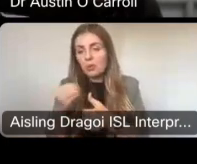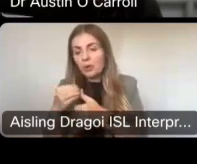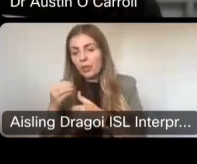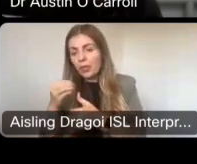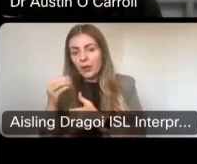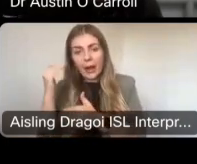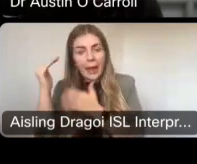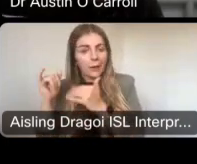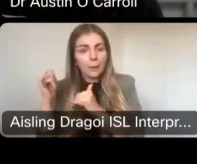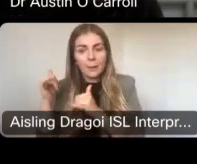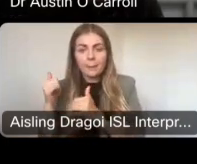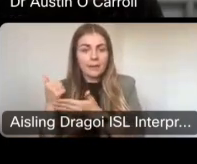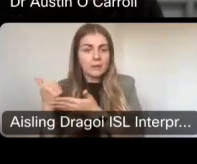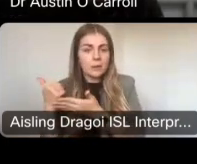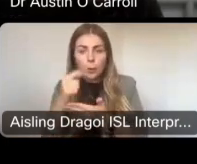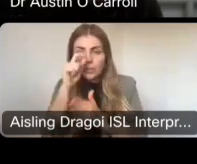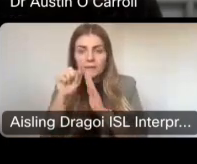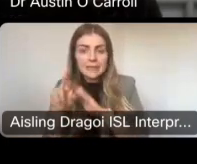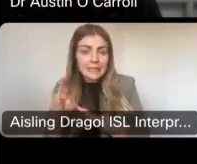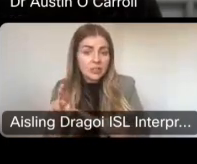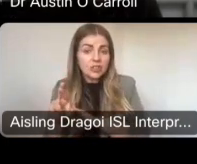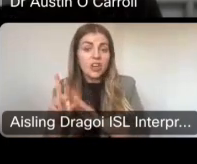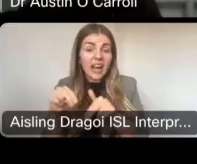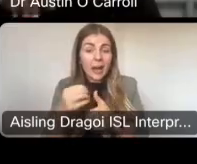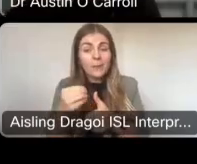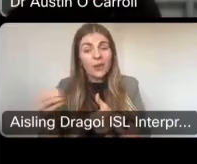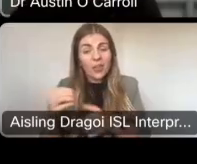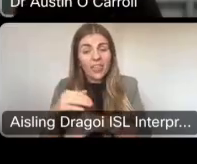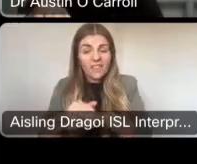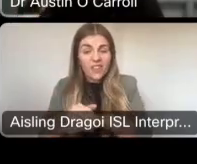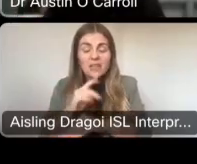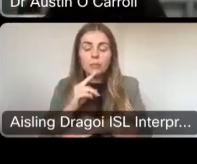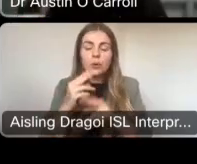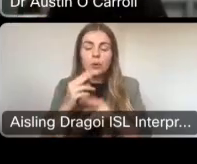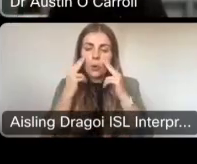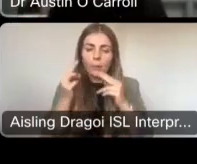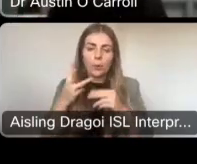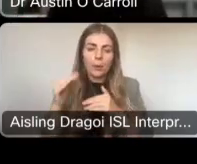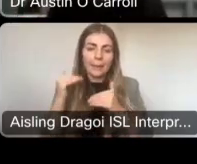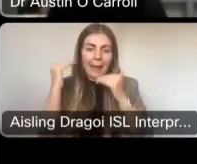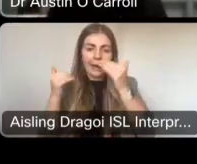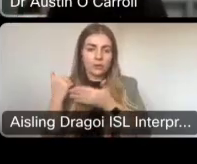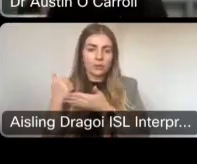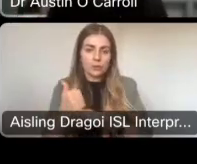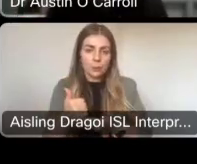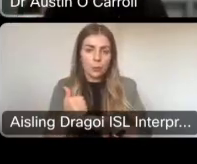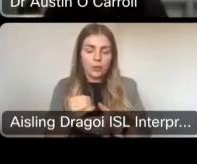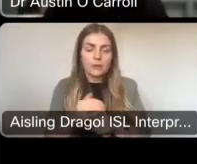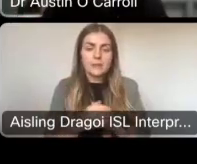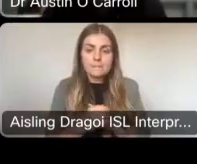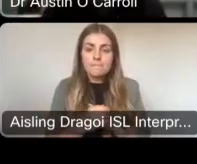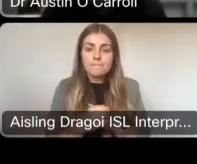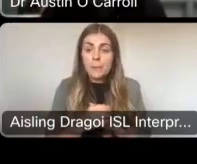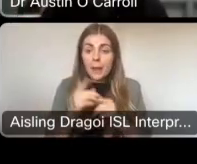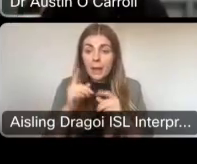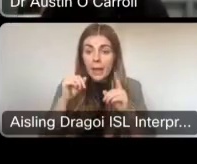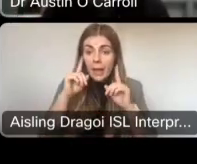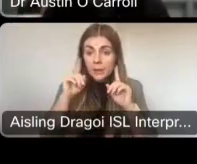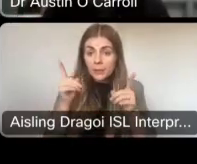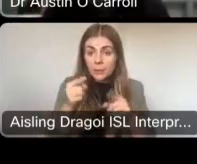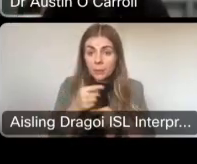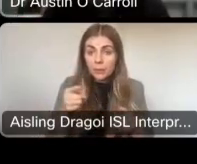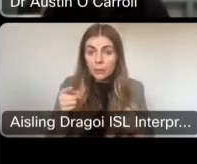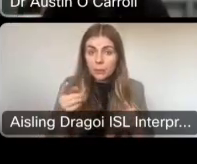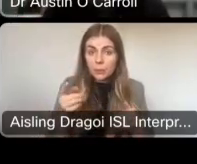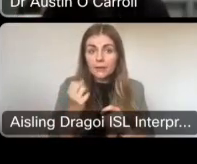be supportive friends, but generally it's an adult. And I don't know if any of you had issues with children